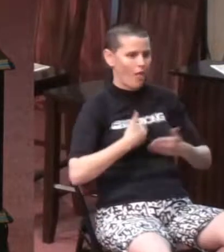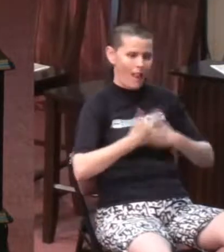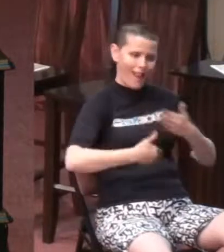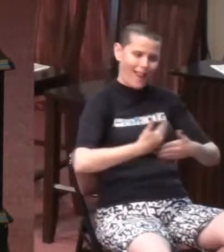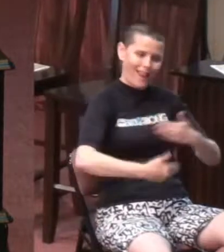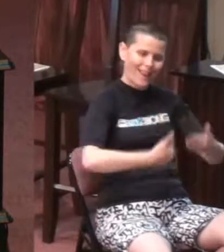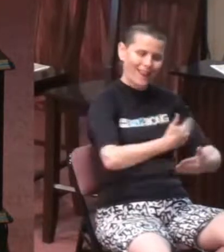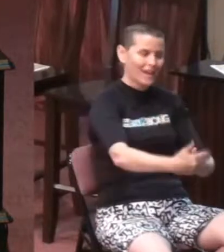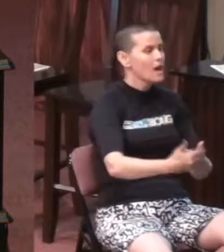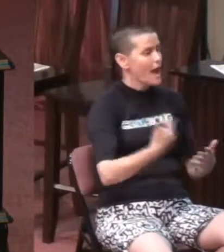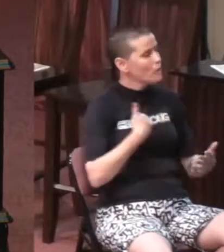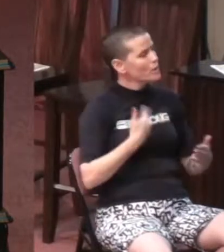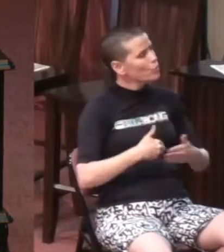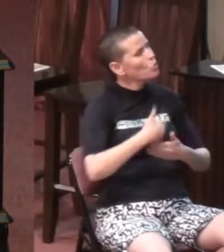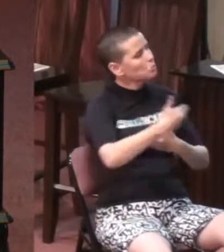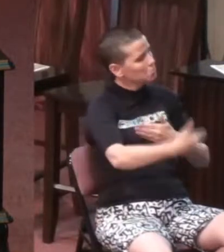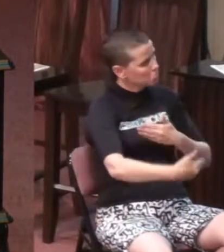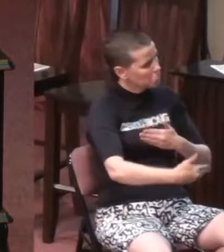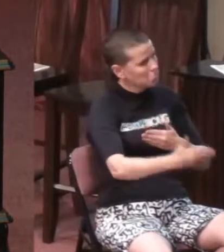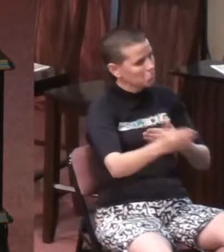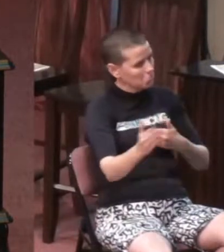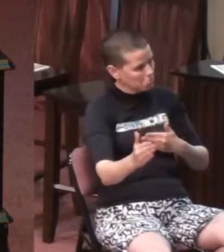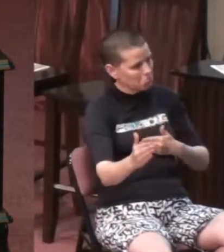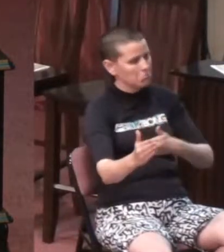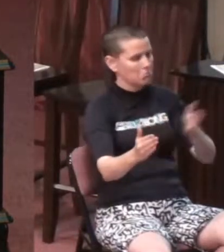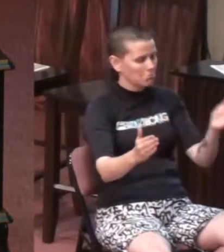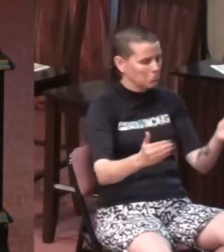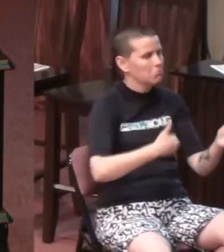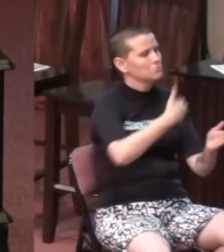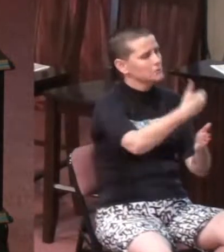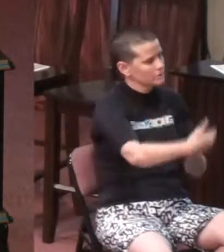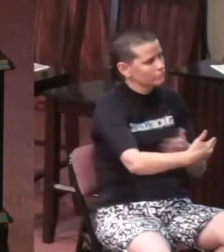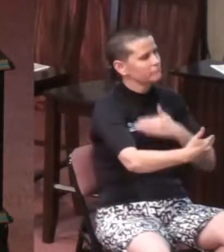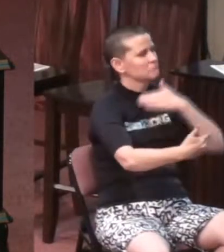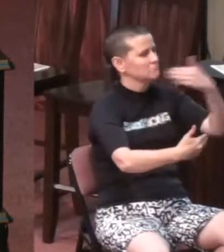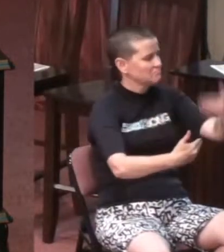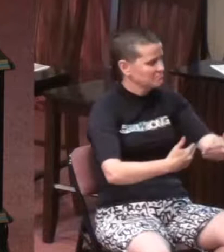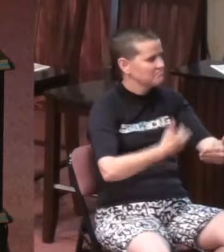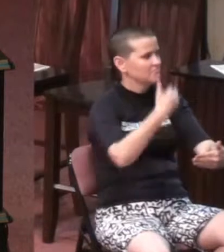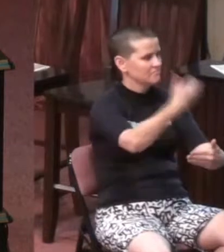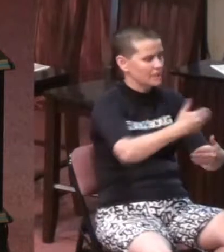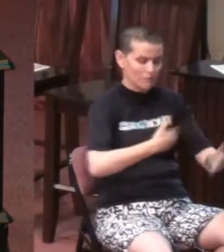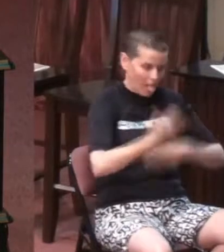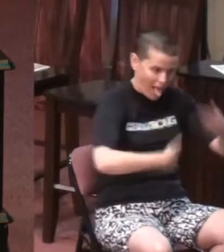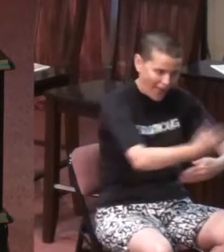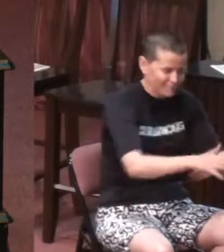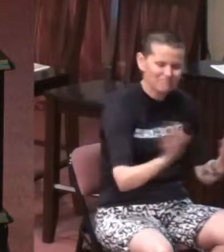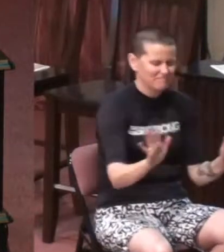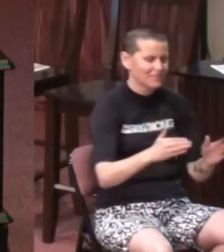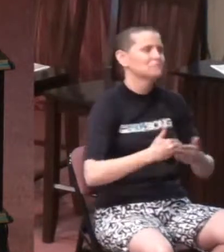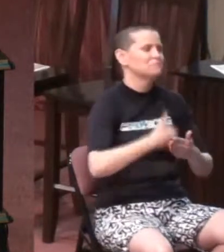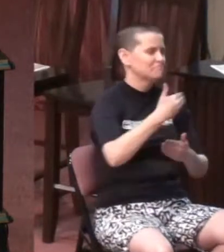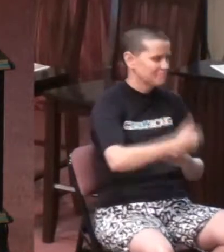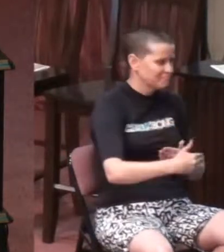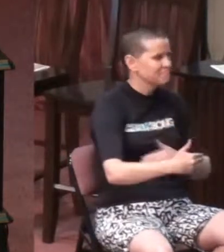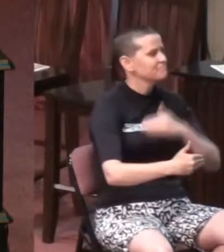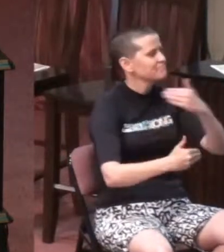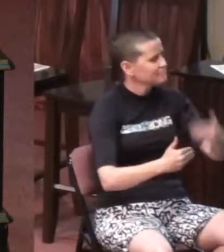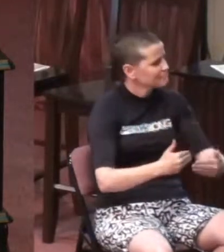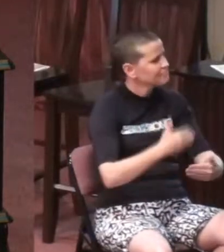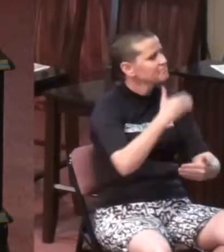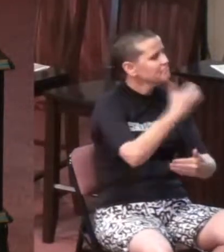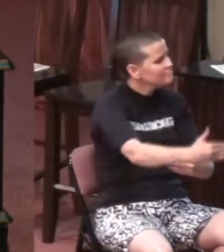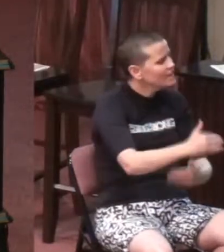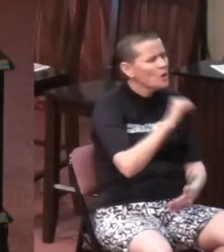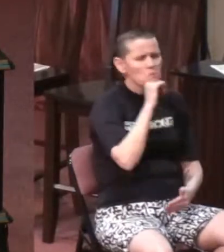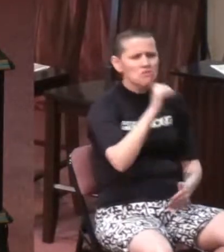that over time, perhaps in a staged process. We'll keep you informed as we move forward. There is no rush, but I just wanted to